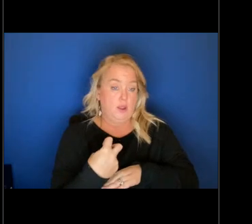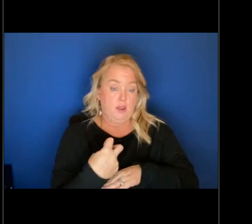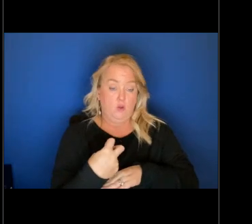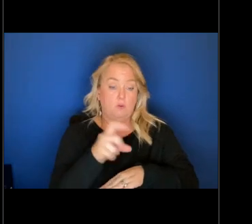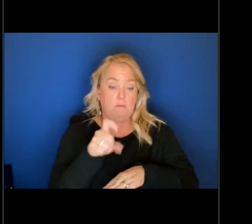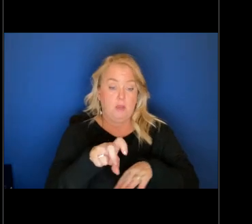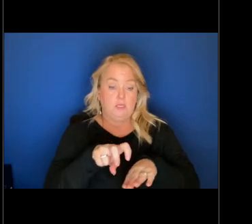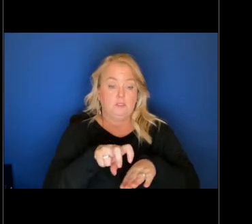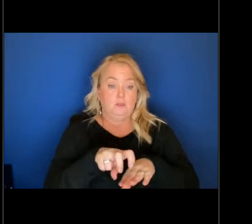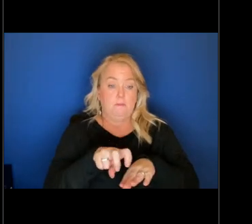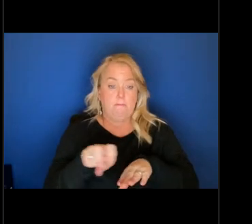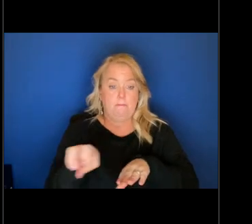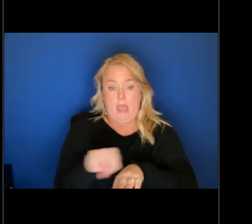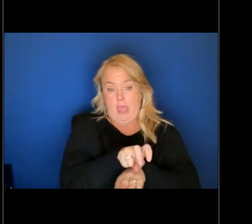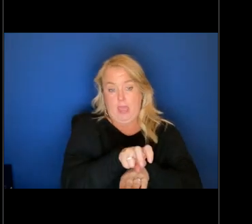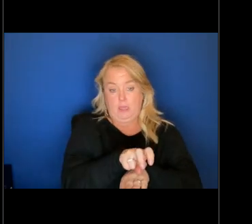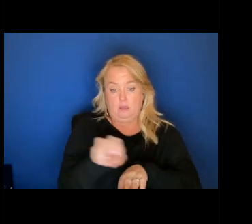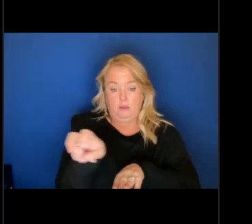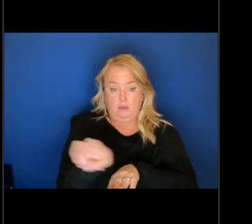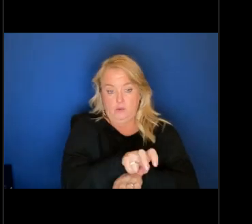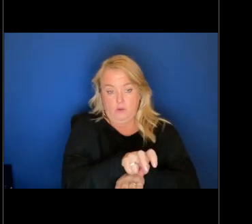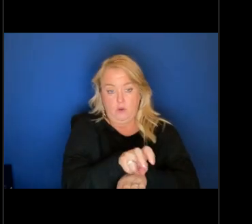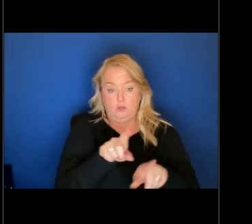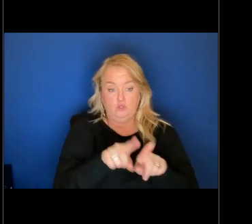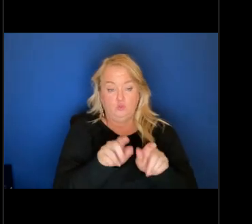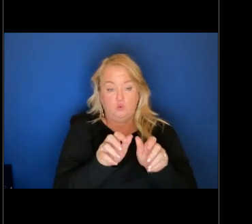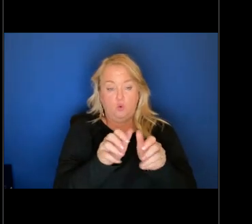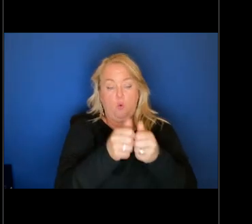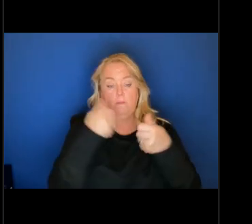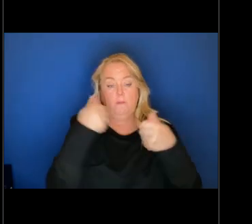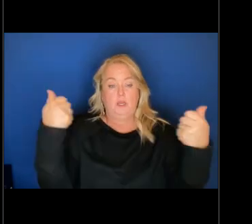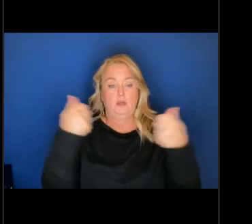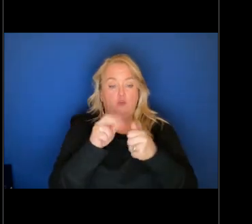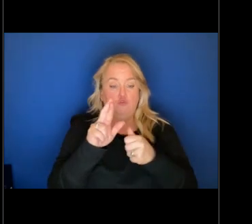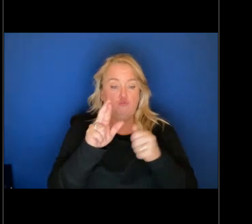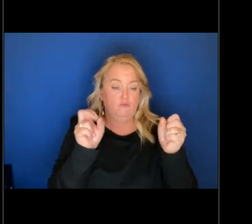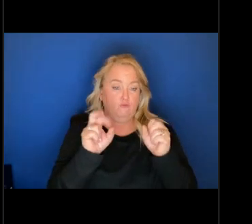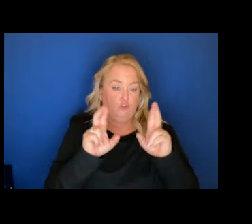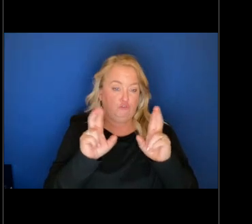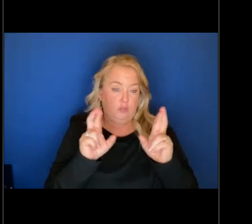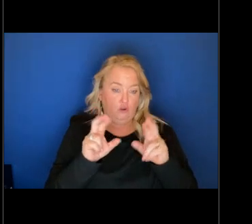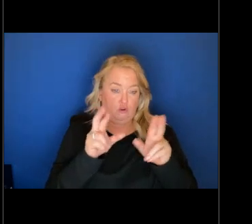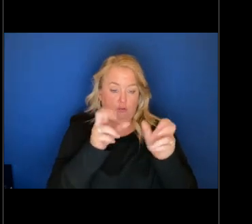back into the space to open the refrigerator.